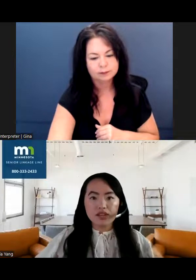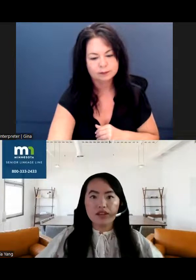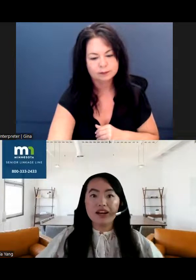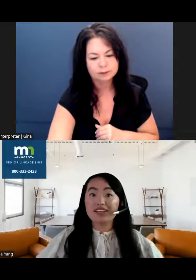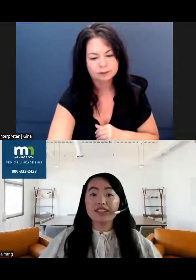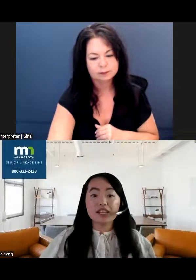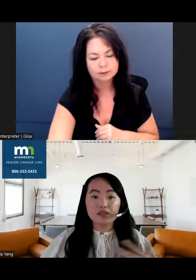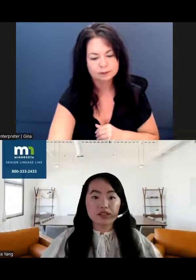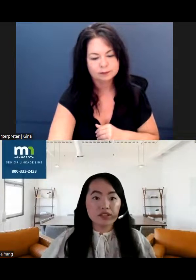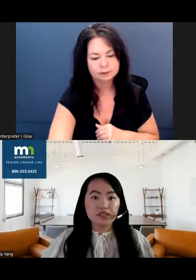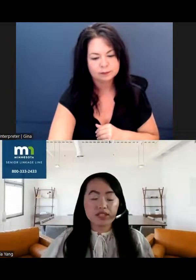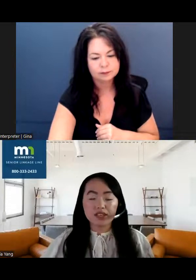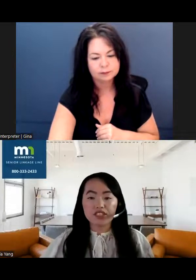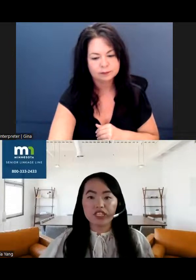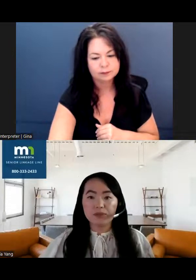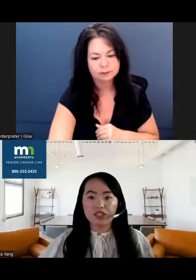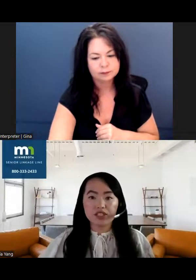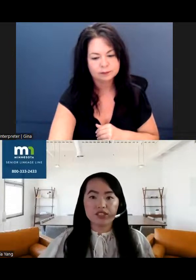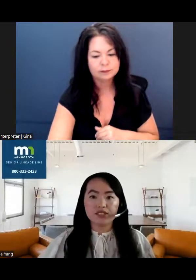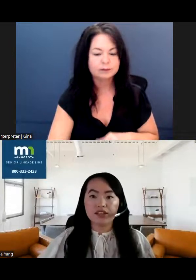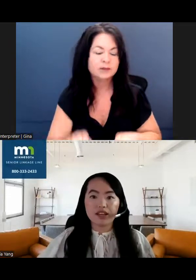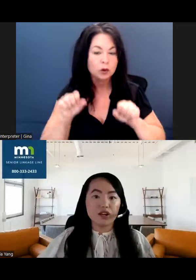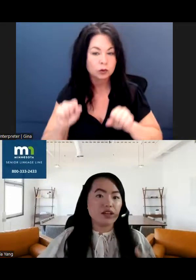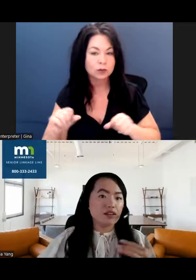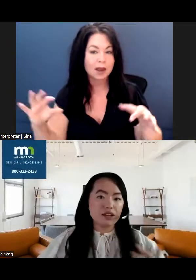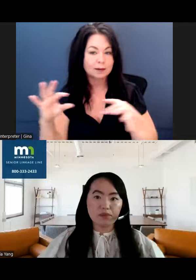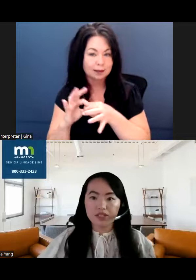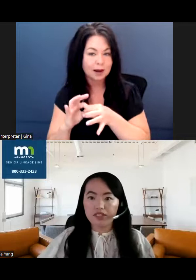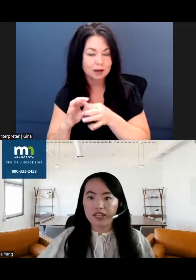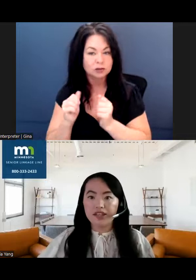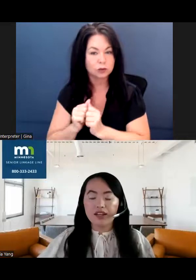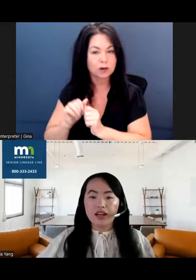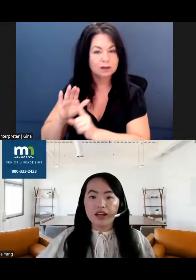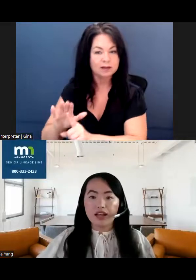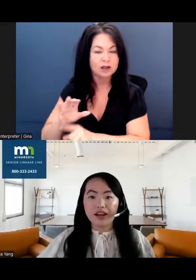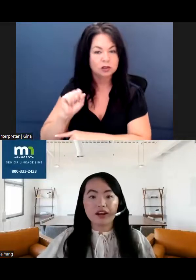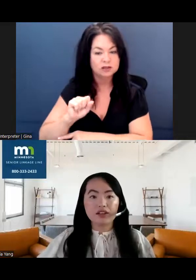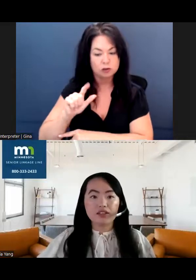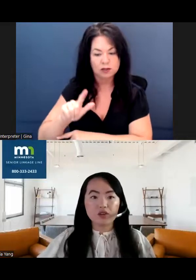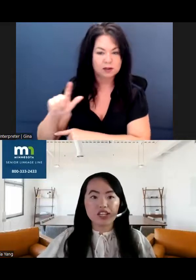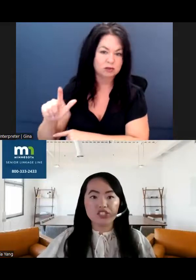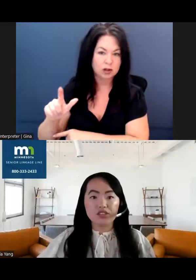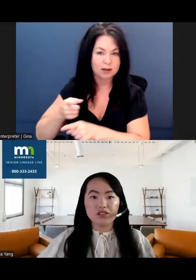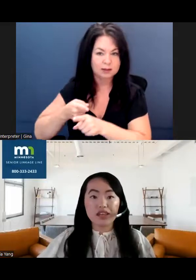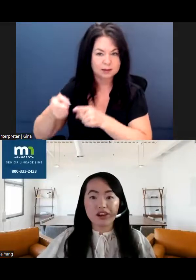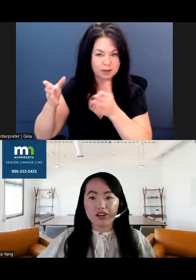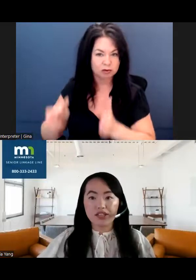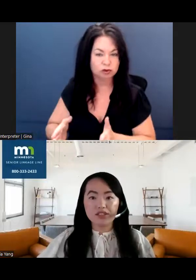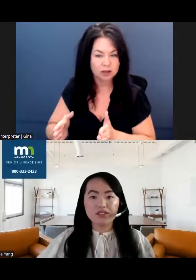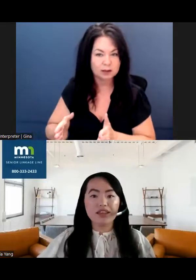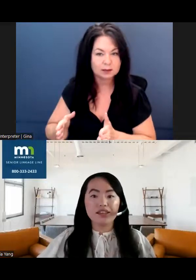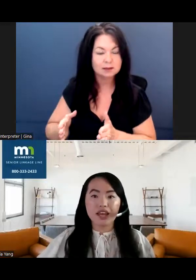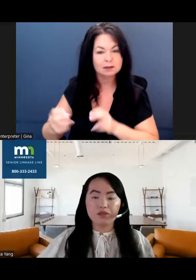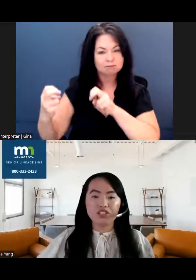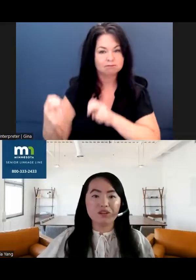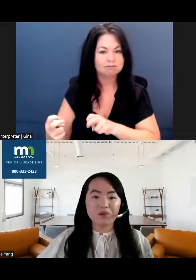Again, you can connect with the Senior LinkAgeLine LineAge specialist in person at our location in Arden